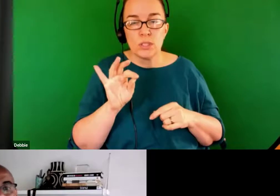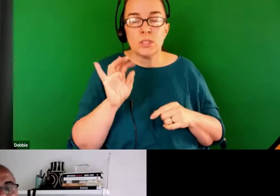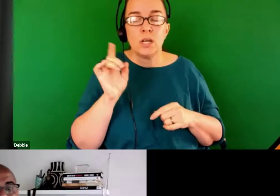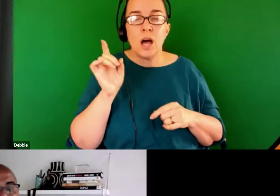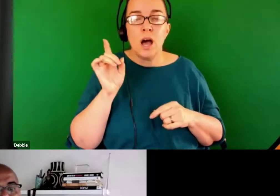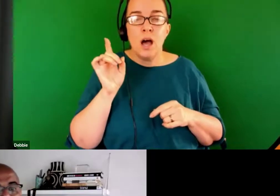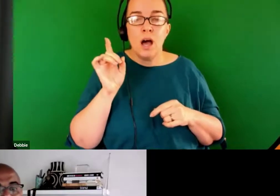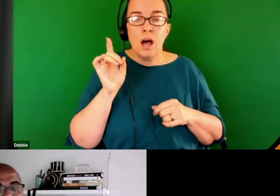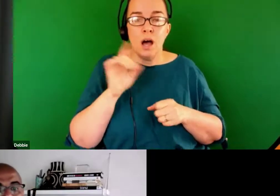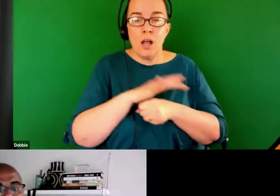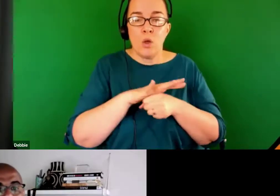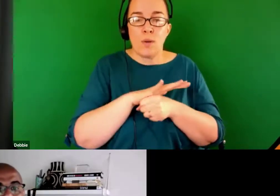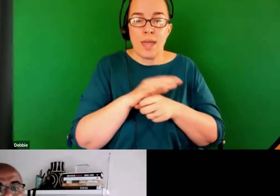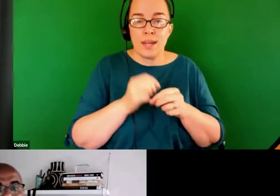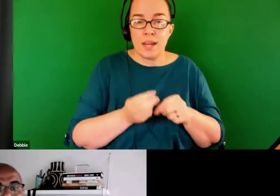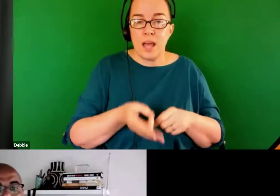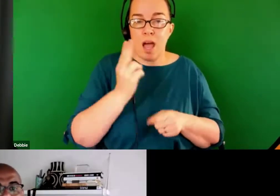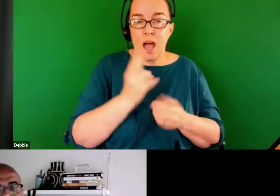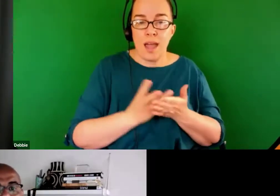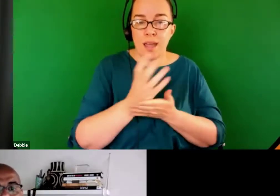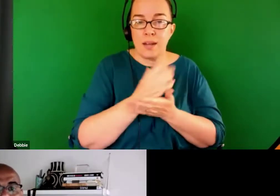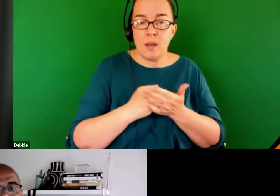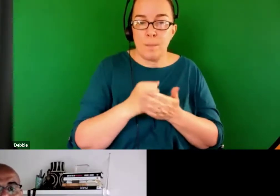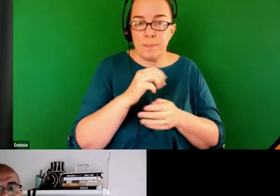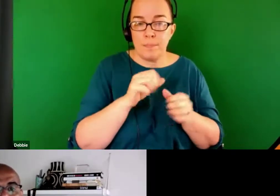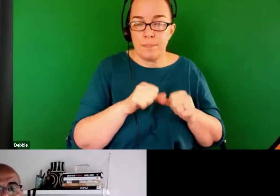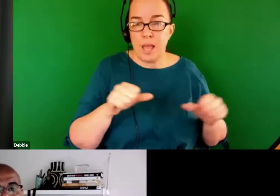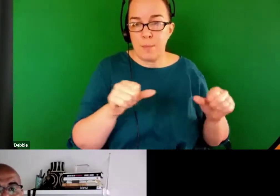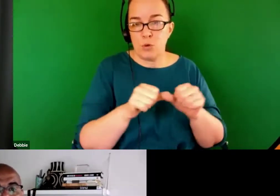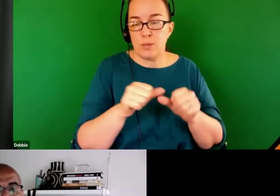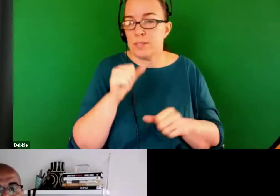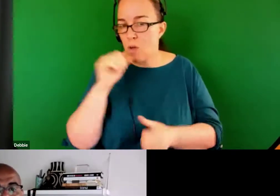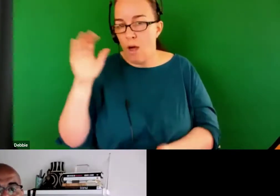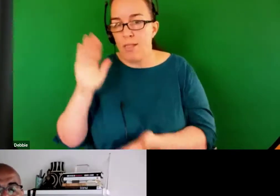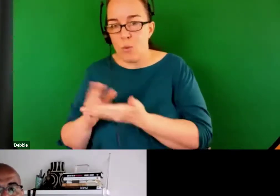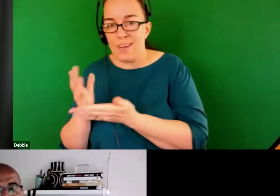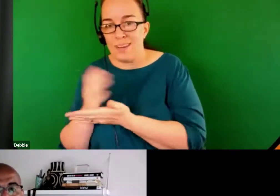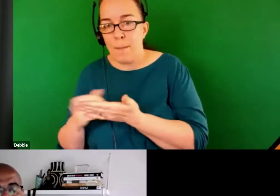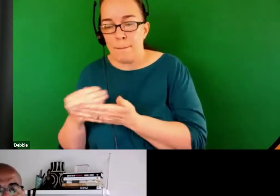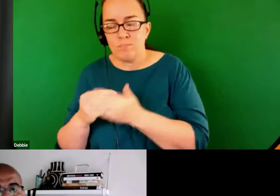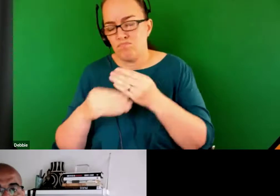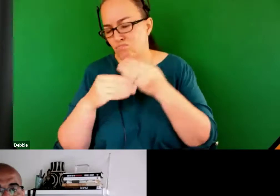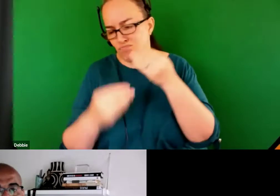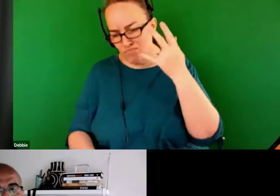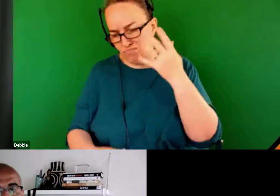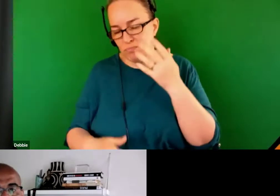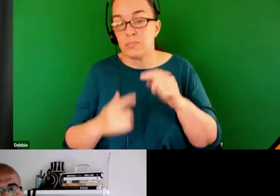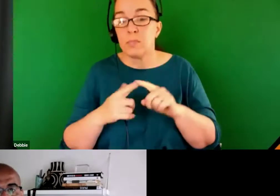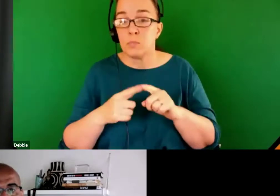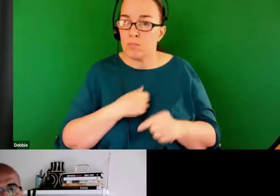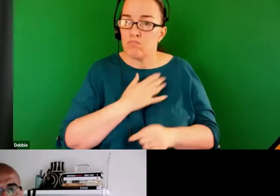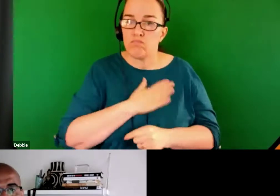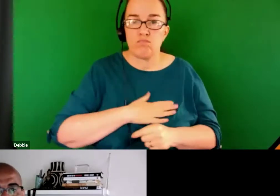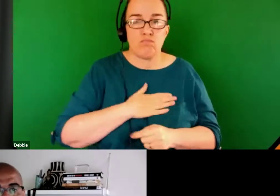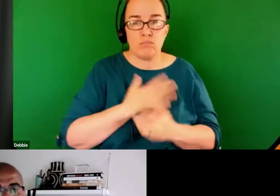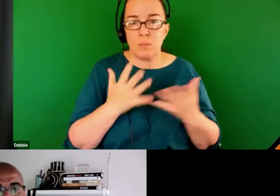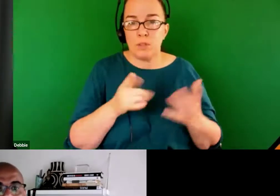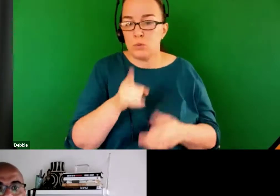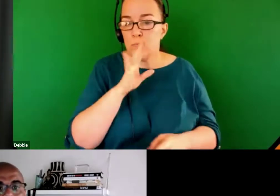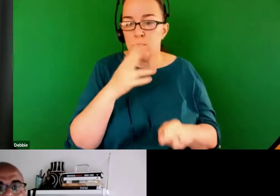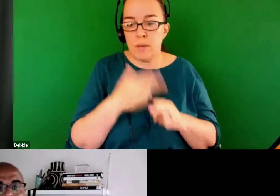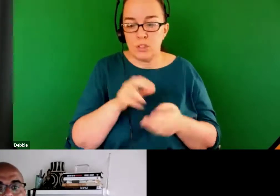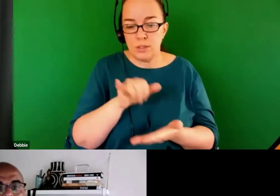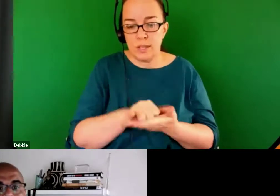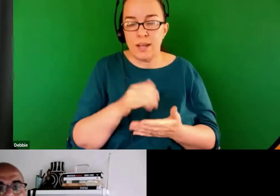in high income status neighborhoods versus low income. The list goes on, but I appreciate so much that you mentioned that